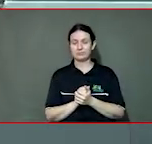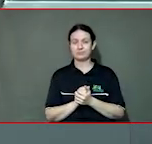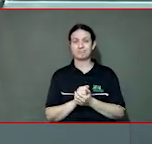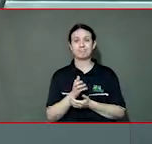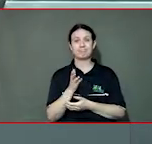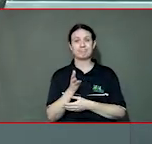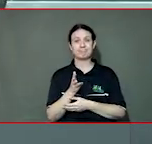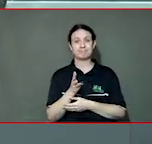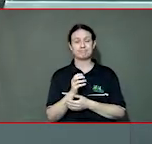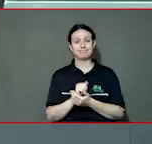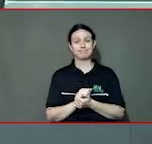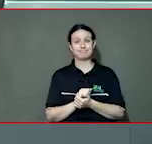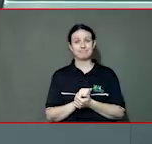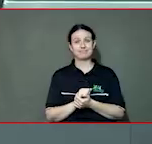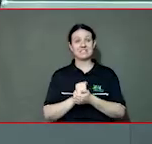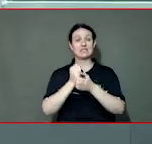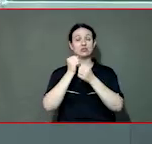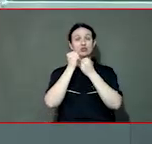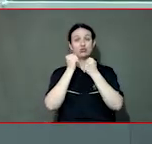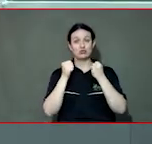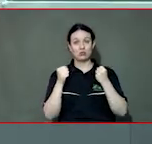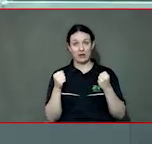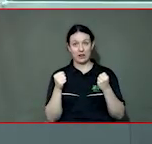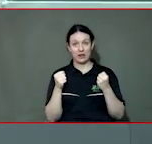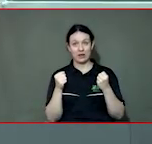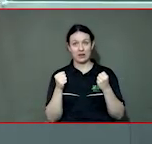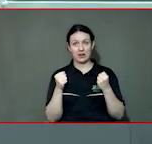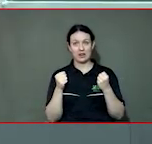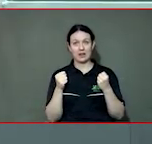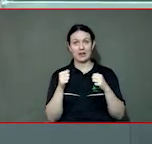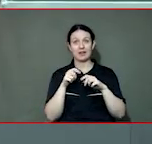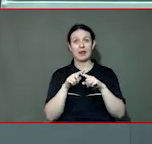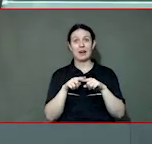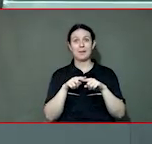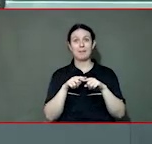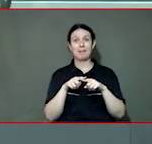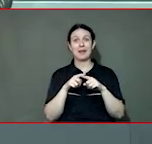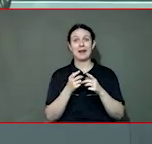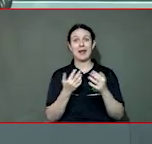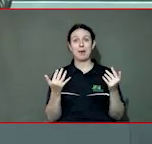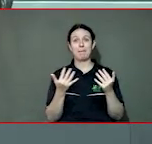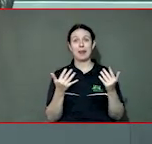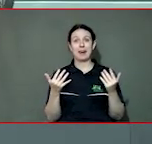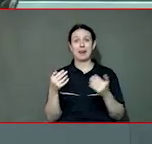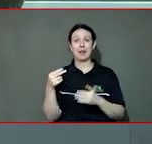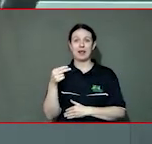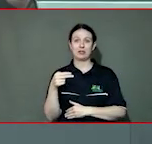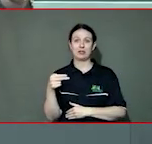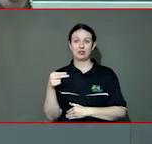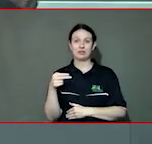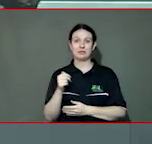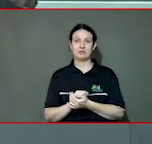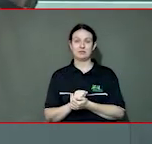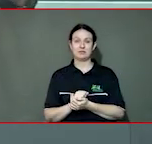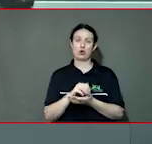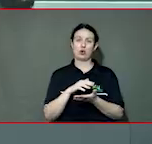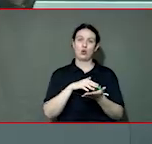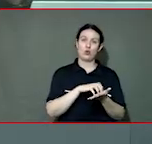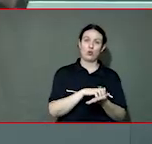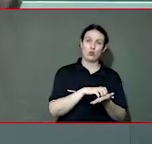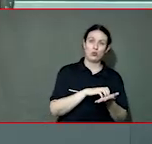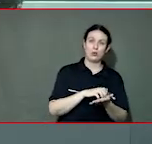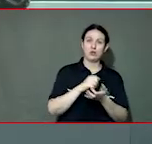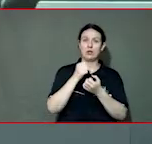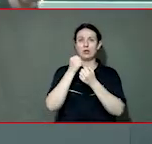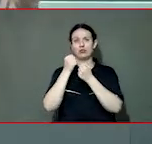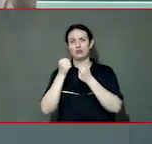the strength will be on how many there are going to be. So you get weak and strong